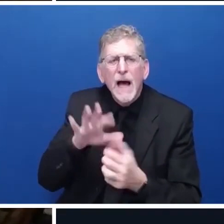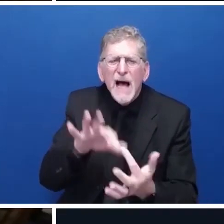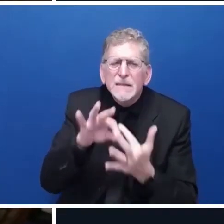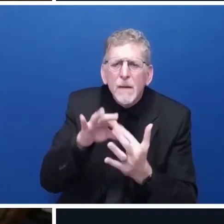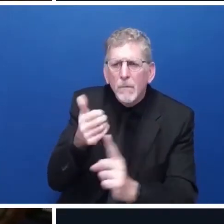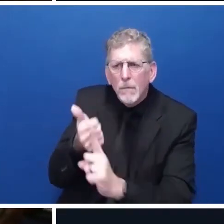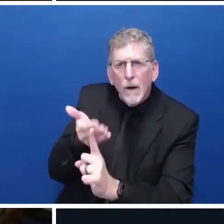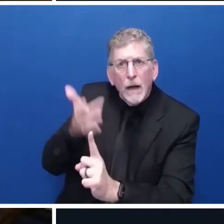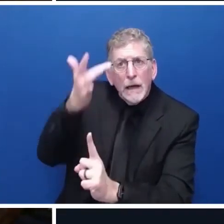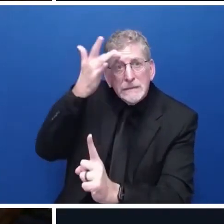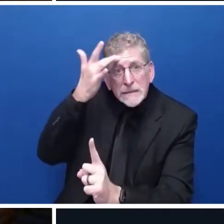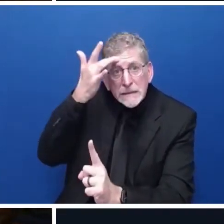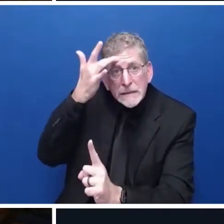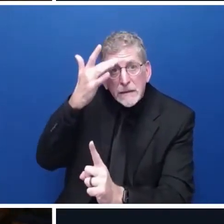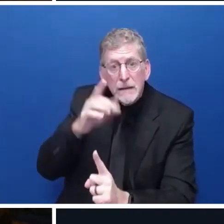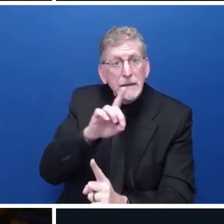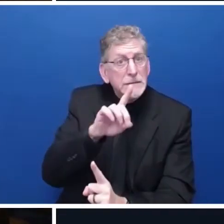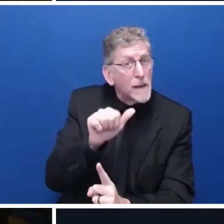None.